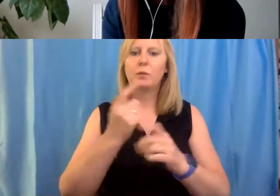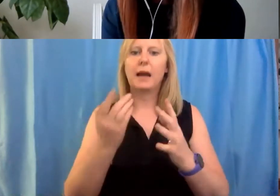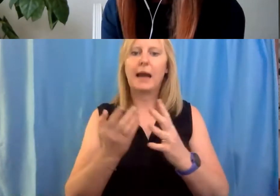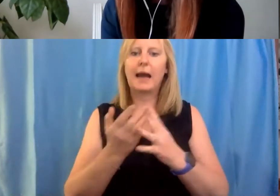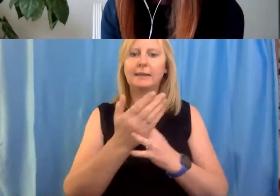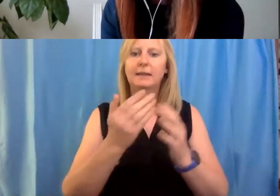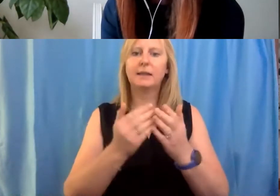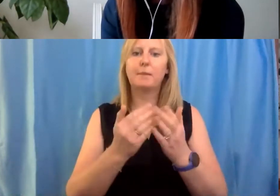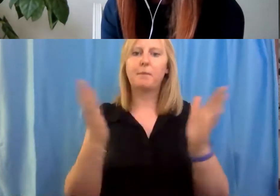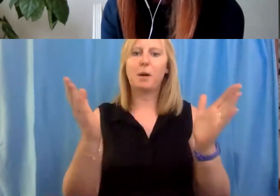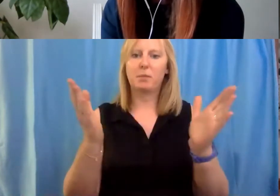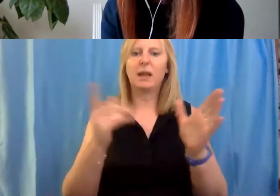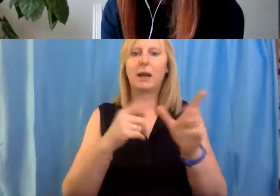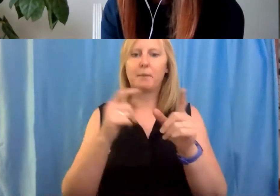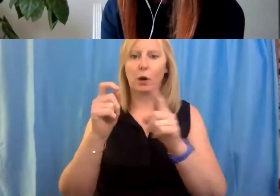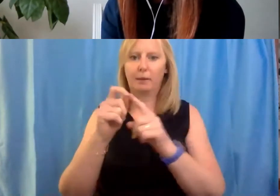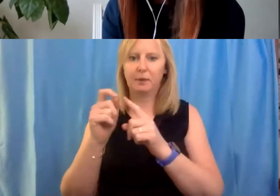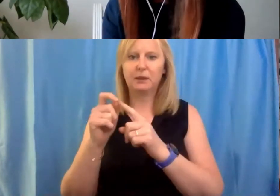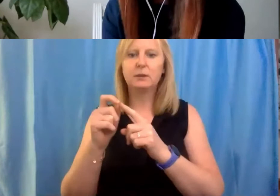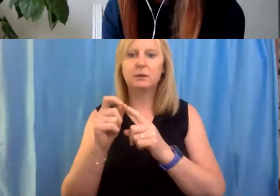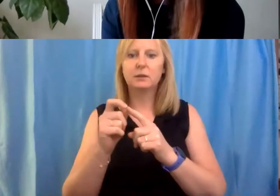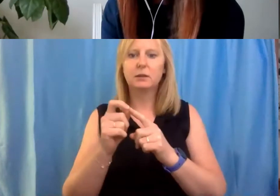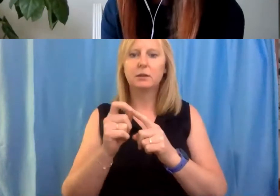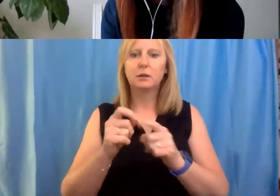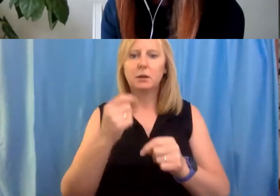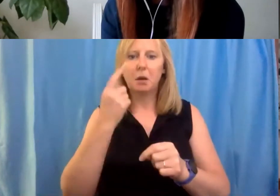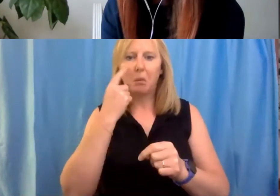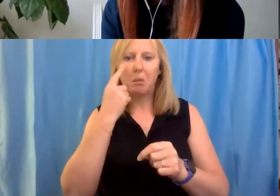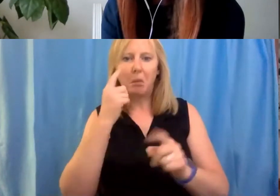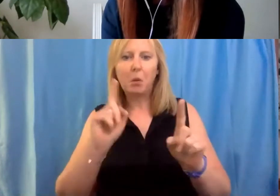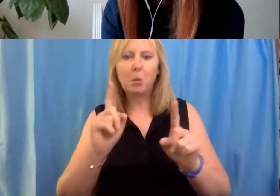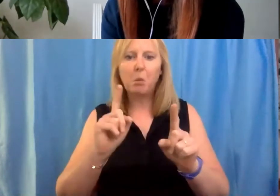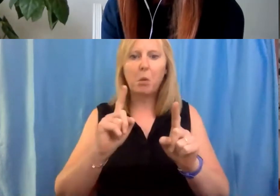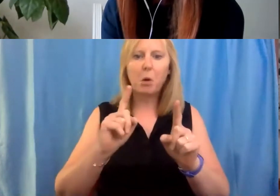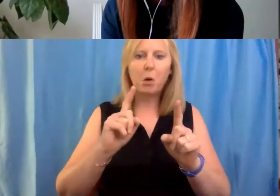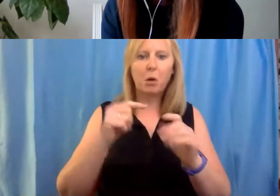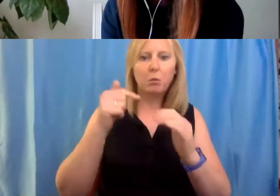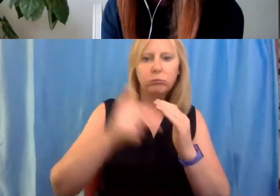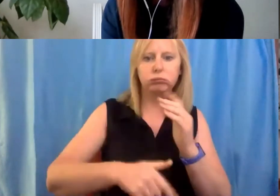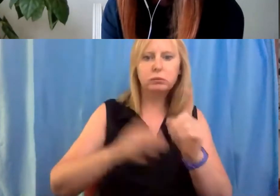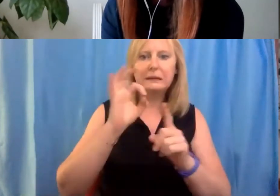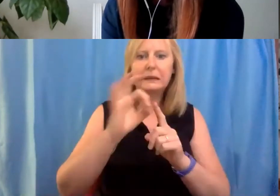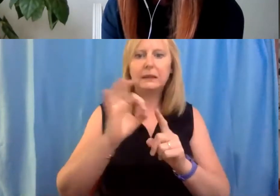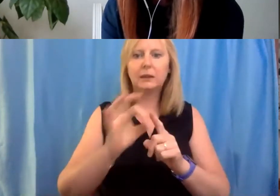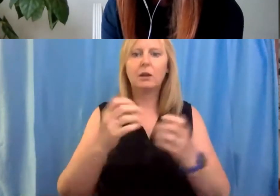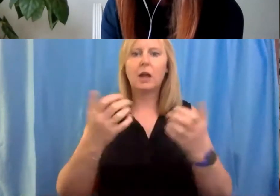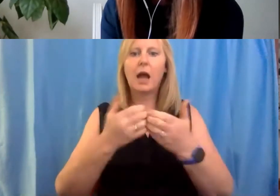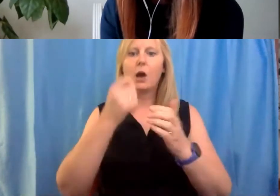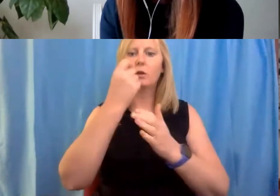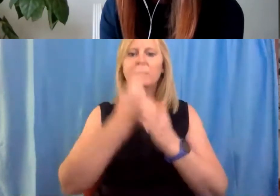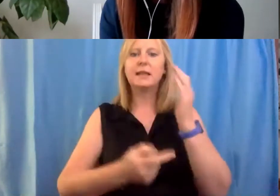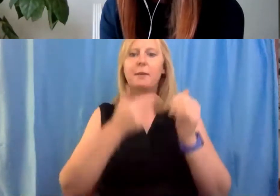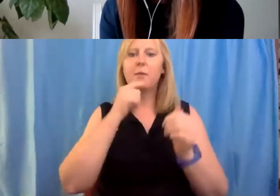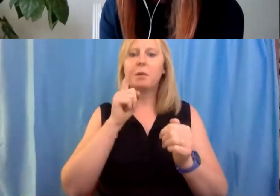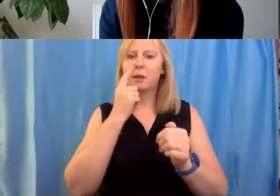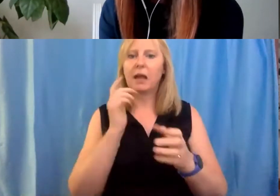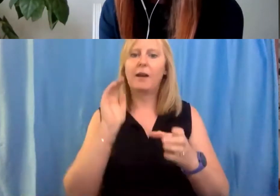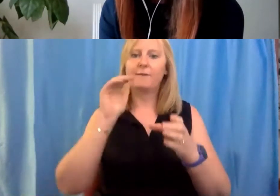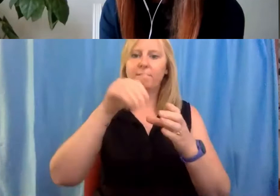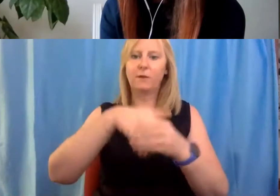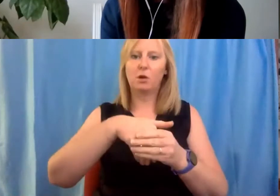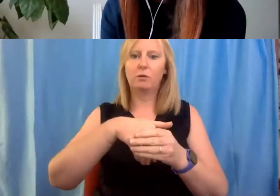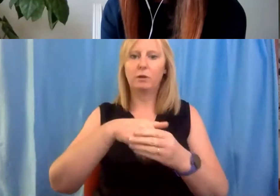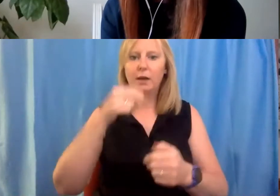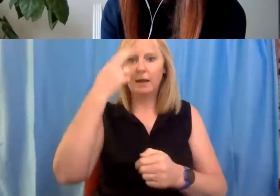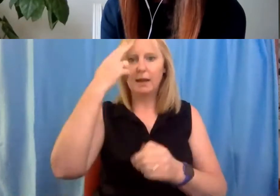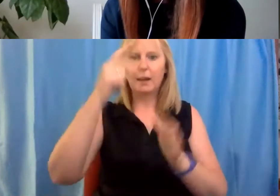appointments, finding out a little bit more about what they are and how disabled people can get involved. My name is